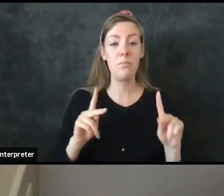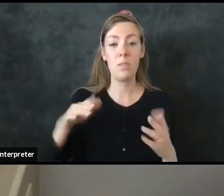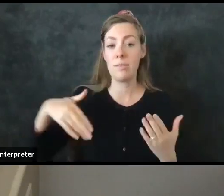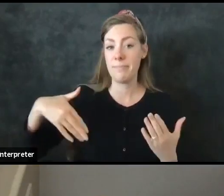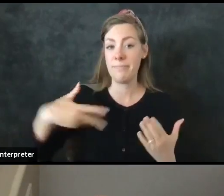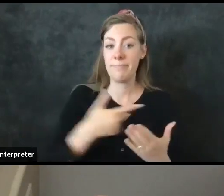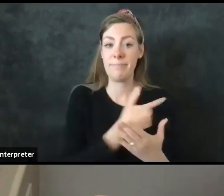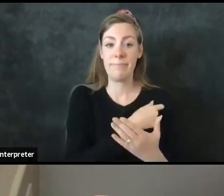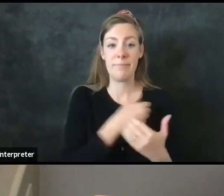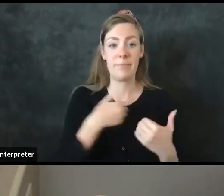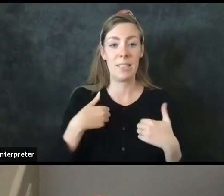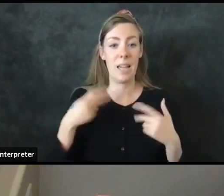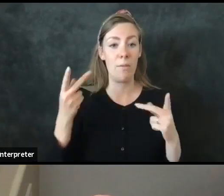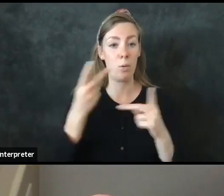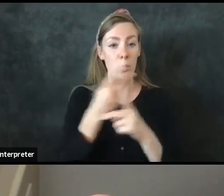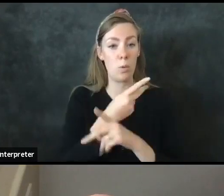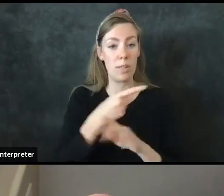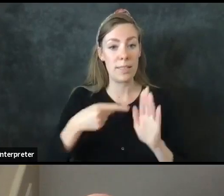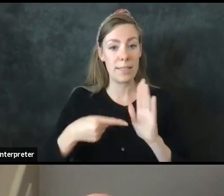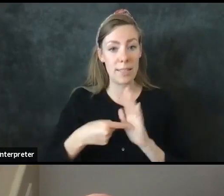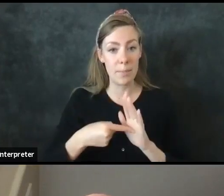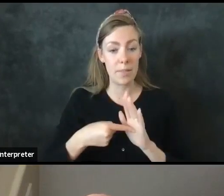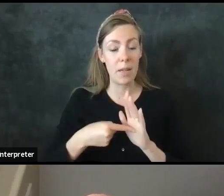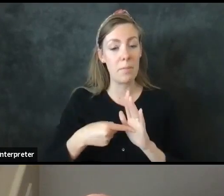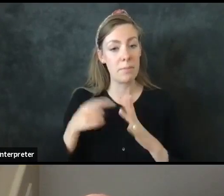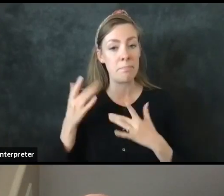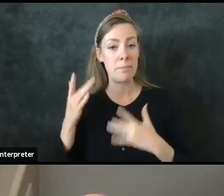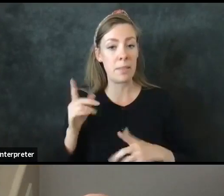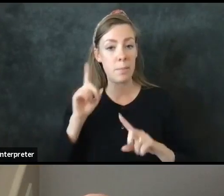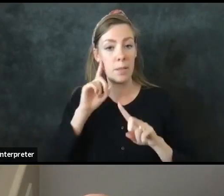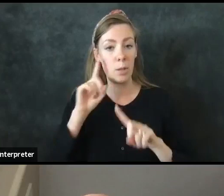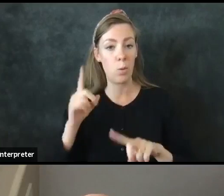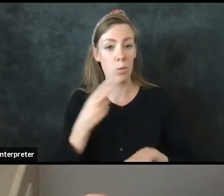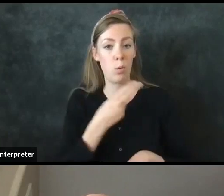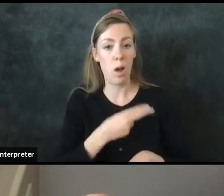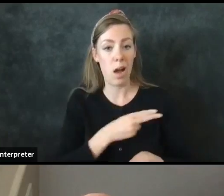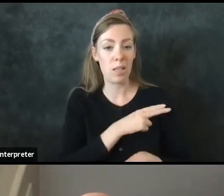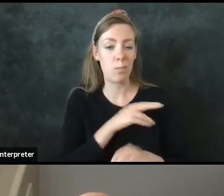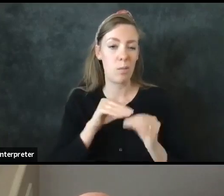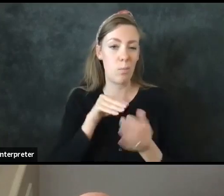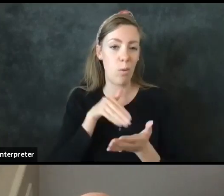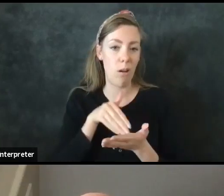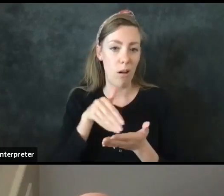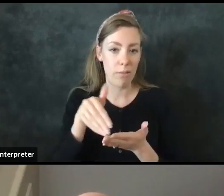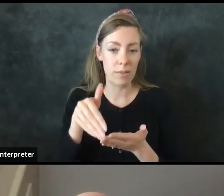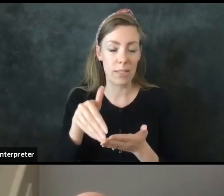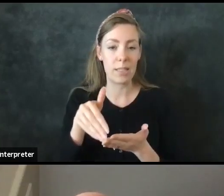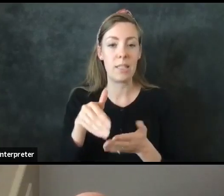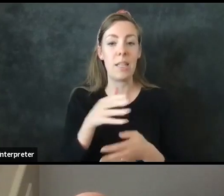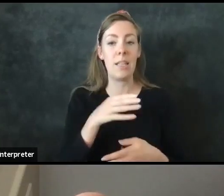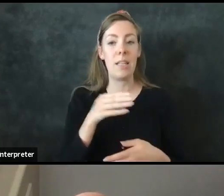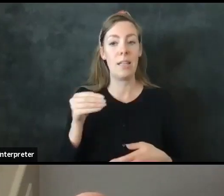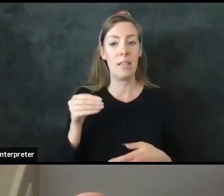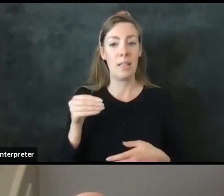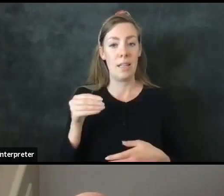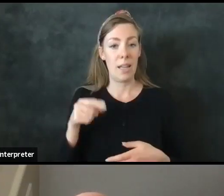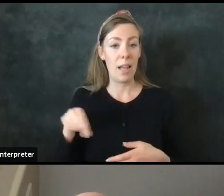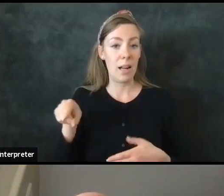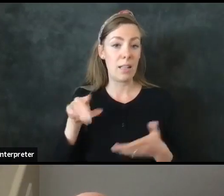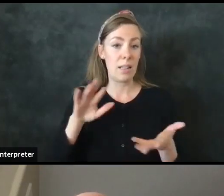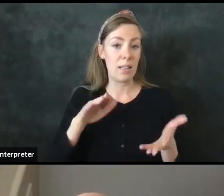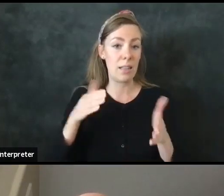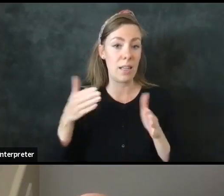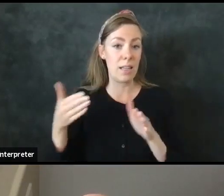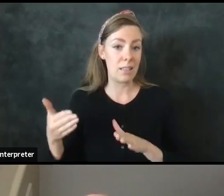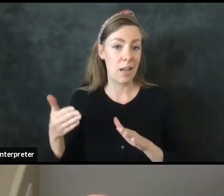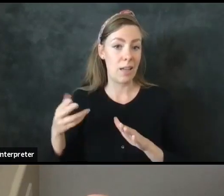have worse symptoms. They end up in the hospital more often, and they die at a